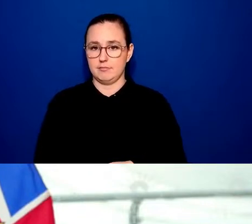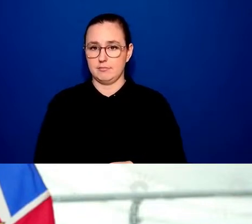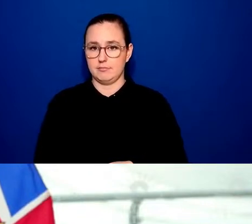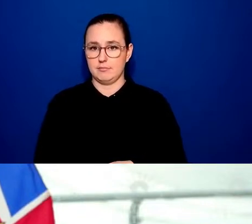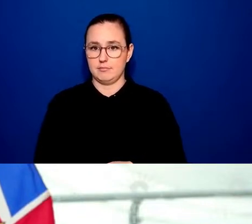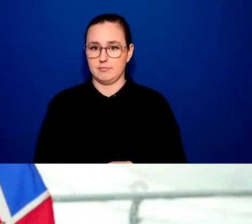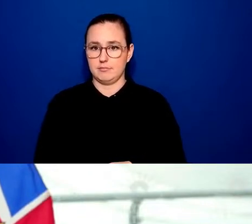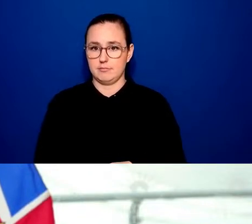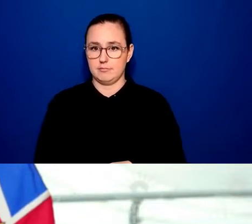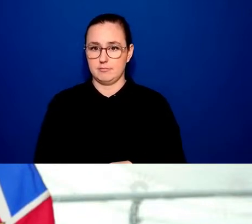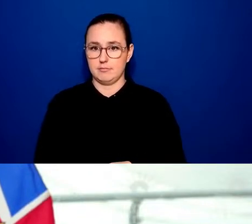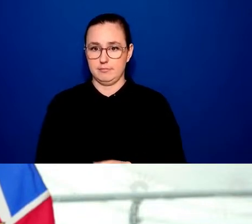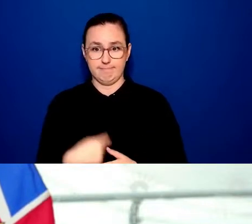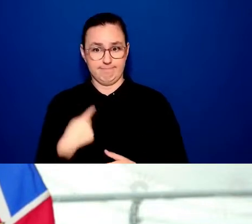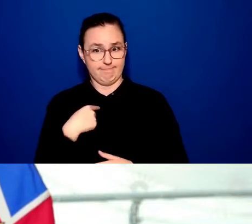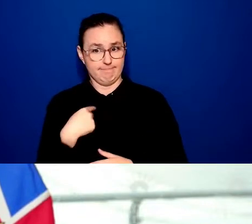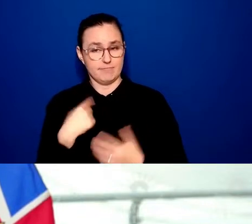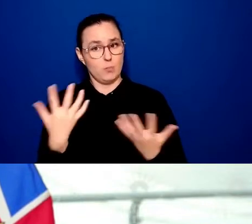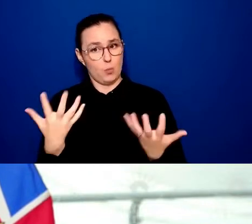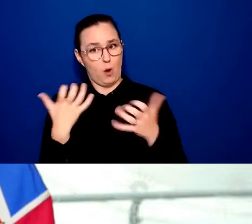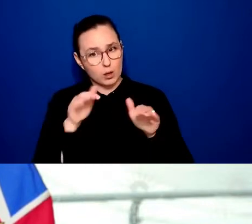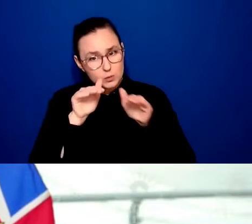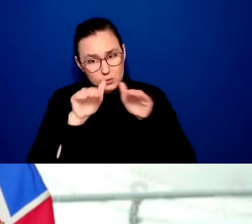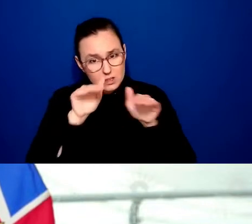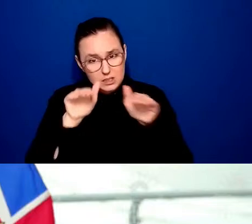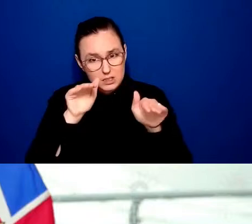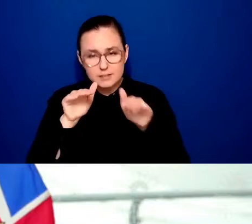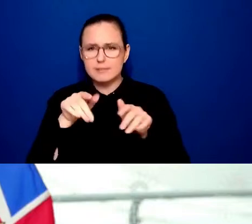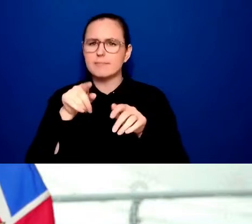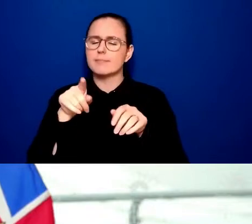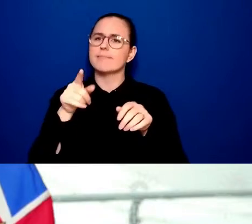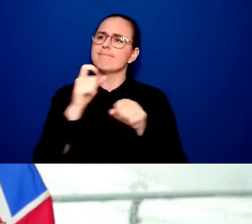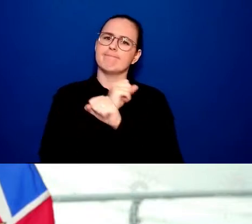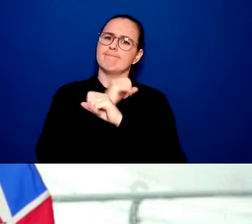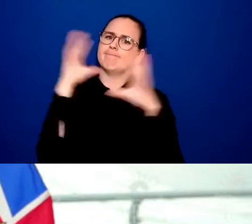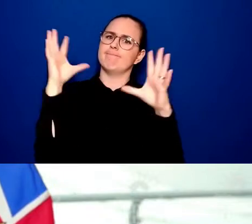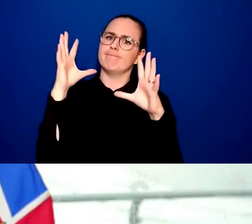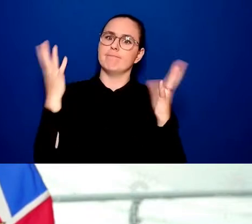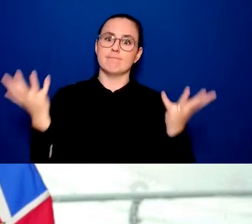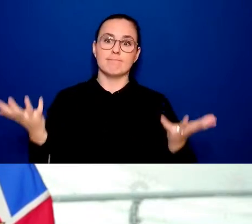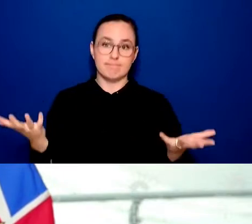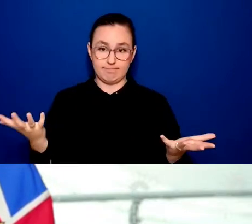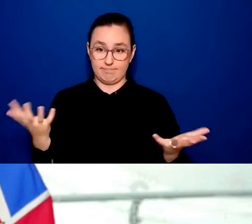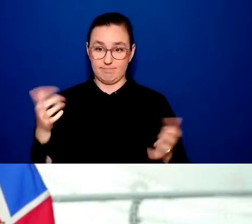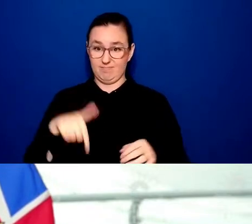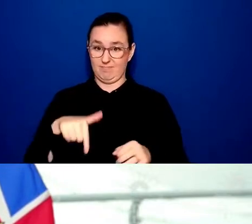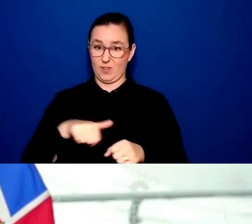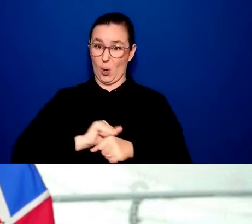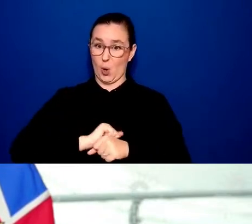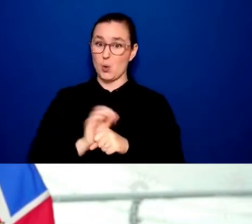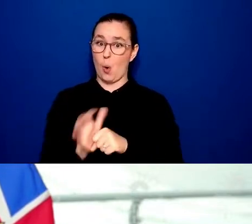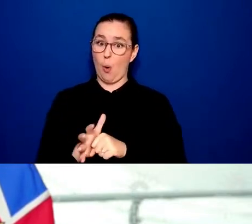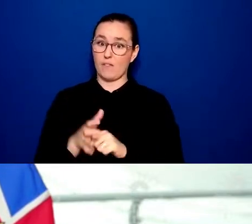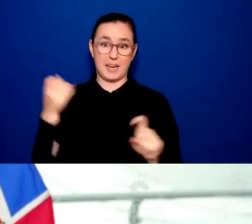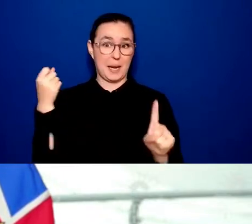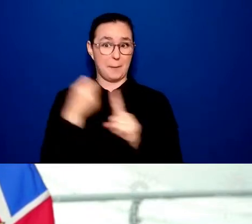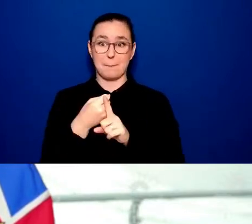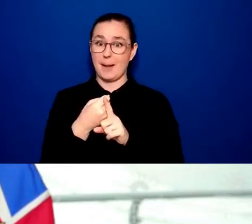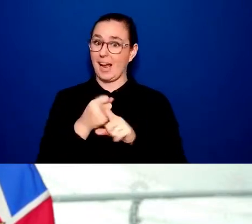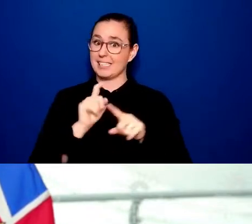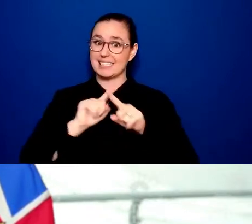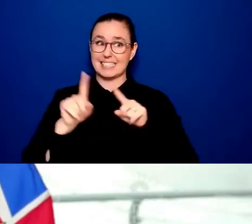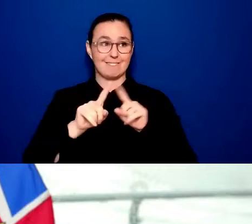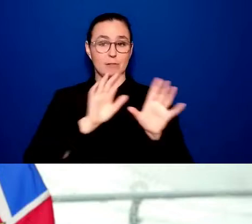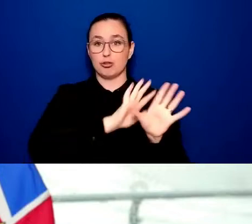want to remind everyone of the full picture, that COVID-19 is being felt differently in different regions of BC, and